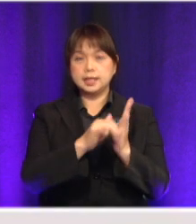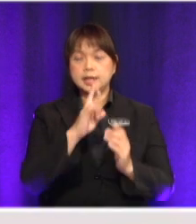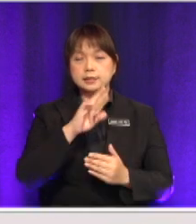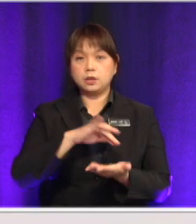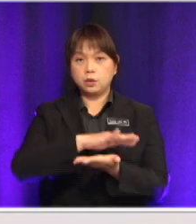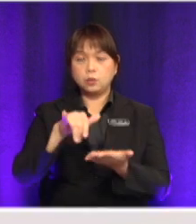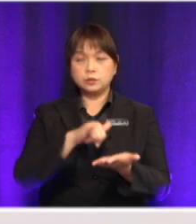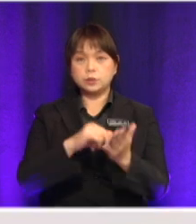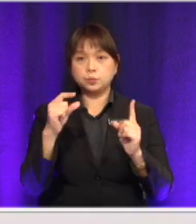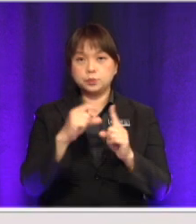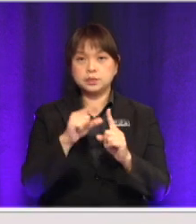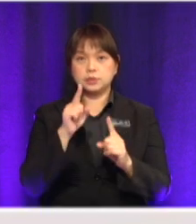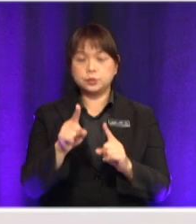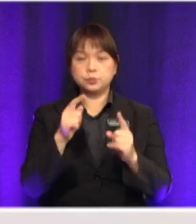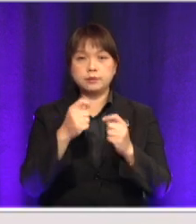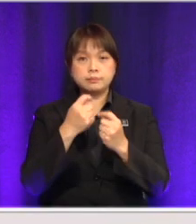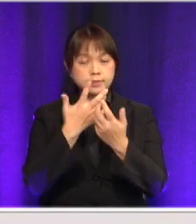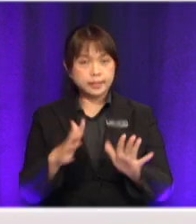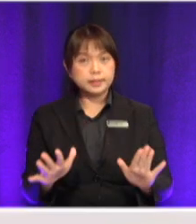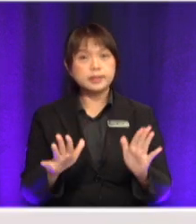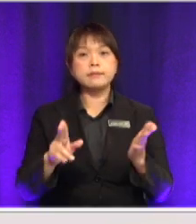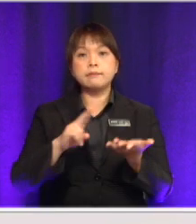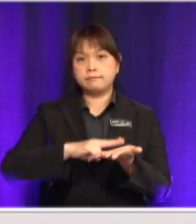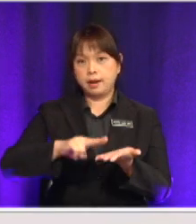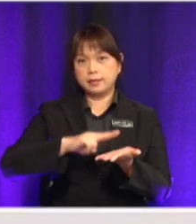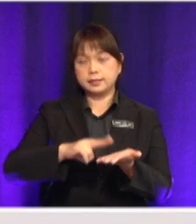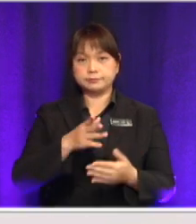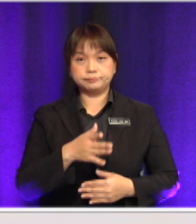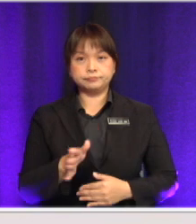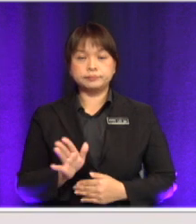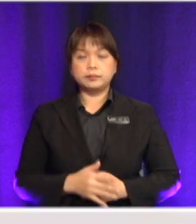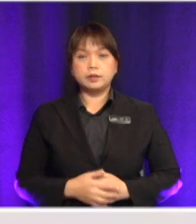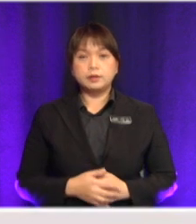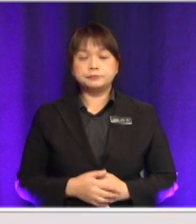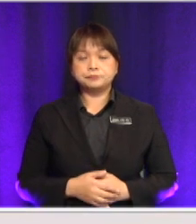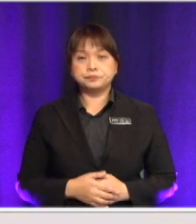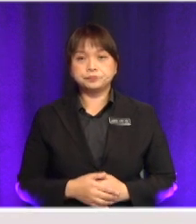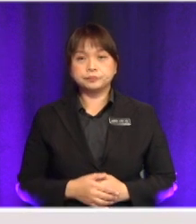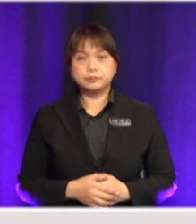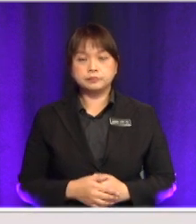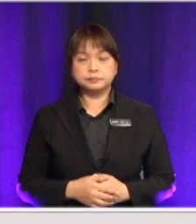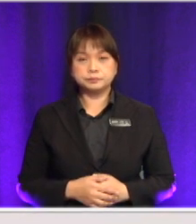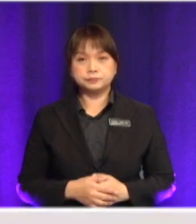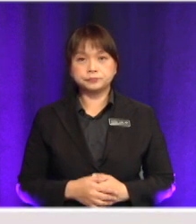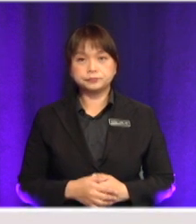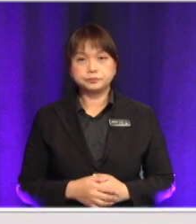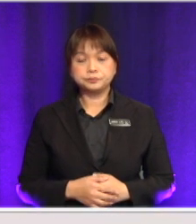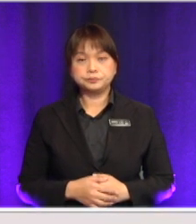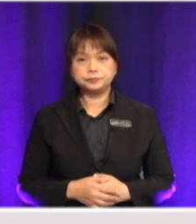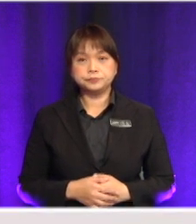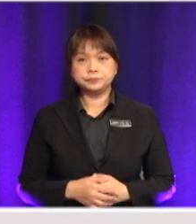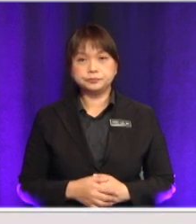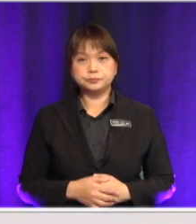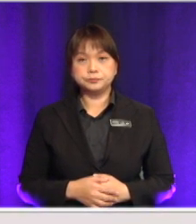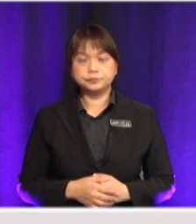to reinforce their understanding of the text, to know whether they have fully understood the meaning of the words and phrases that they have read.